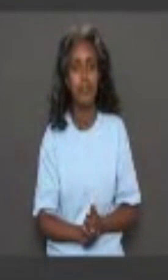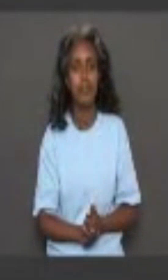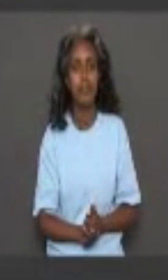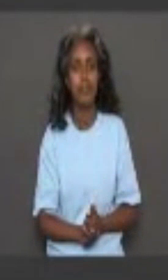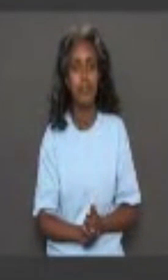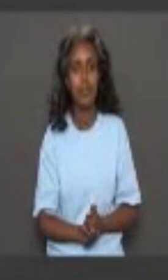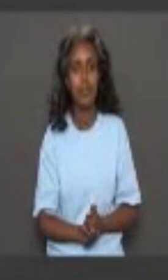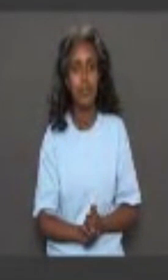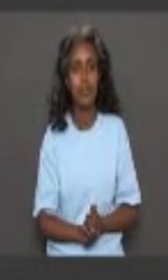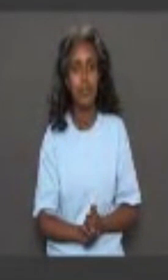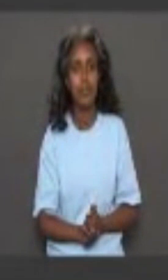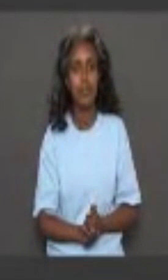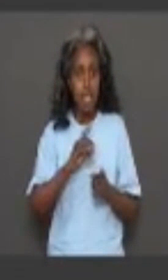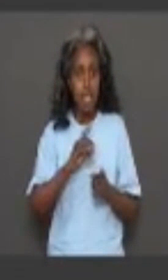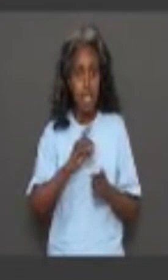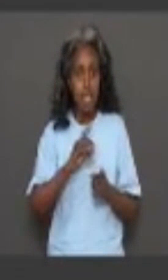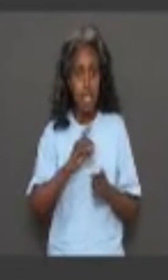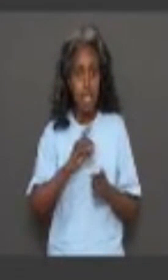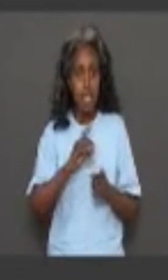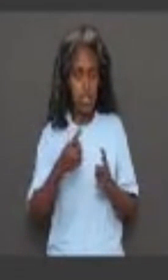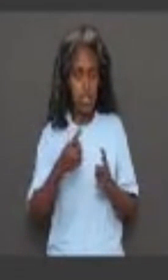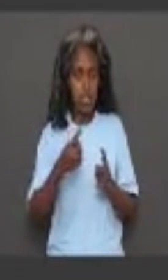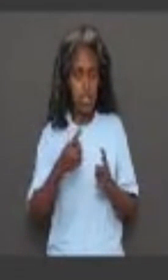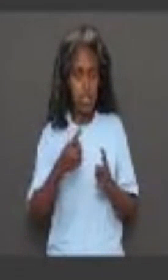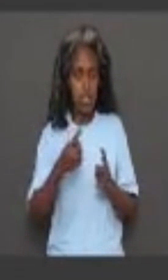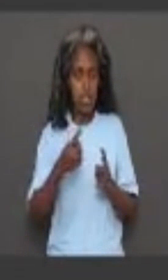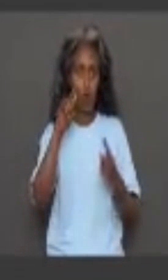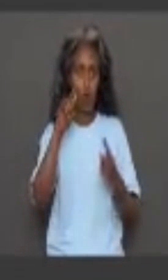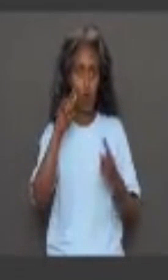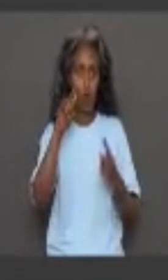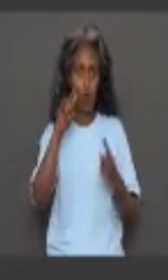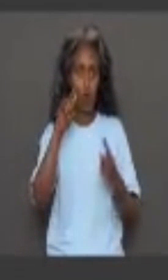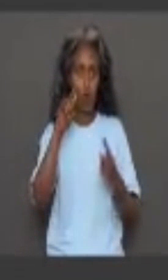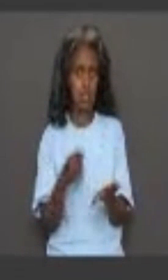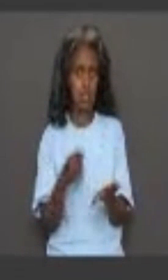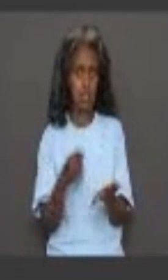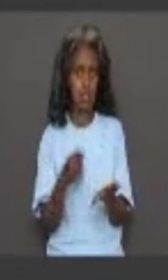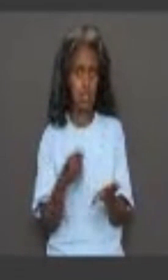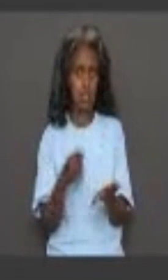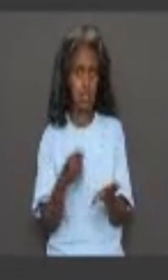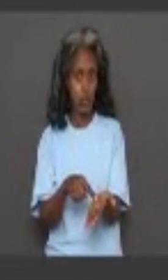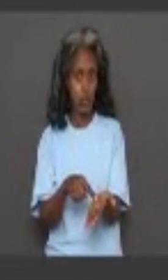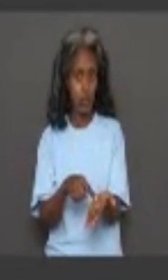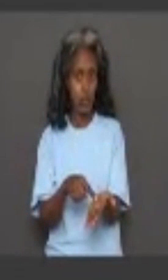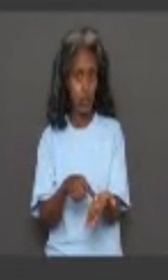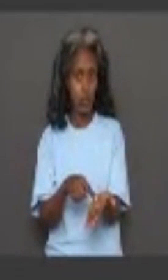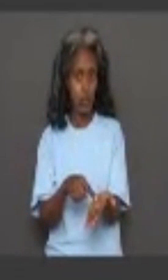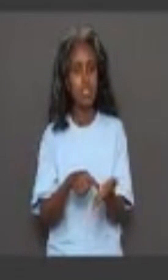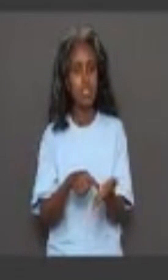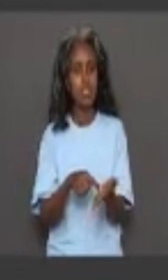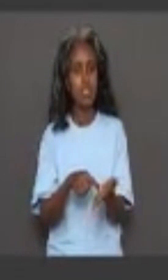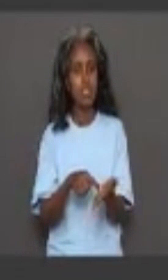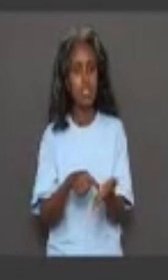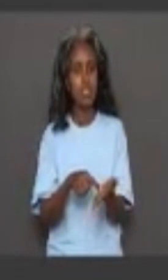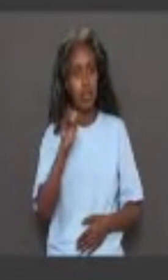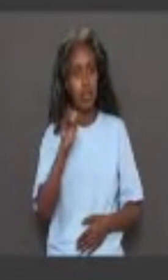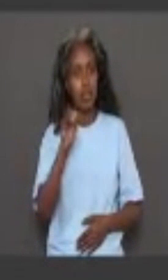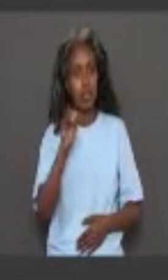The distance from 0 to this point is the root of